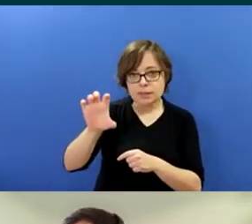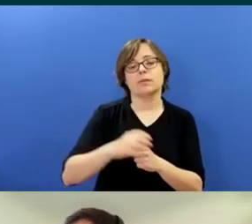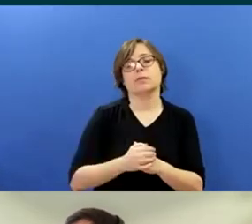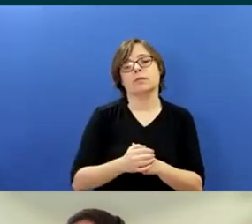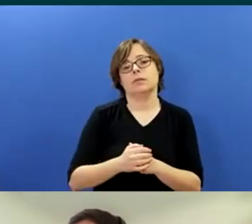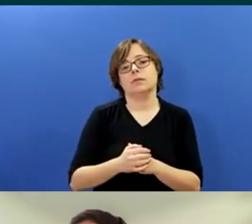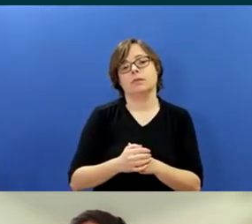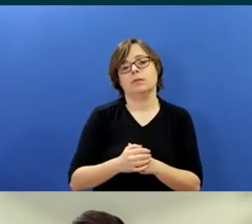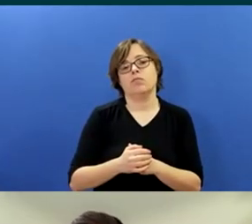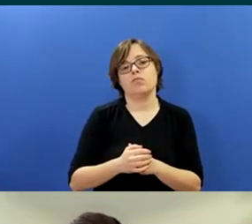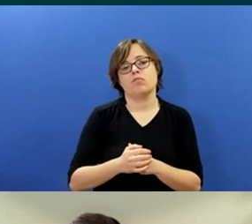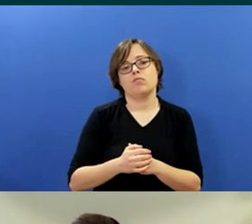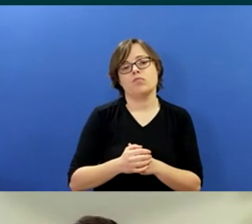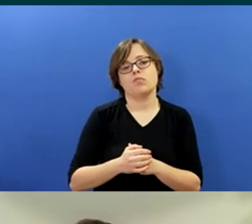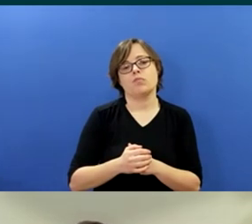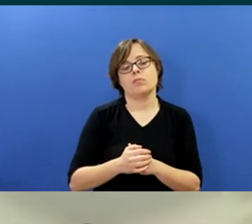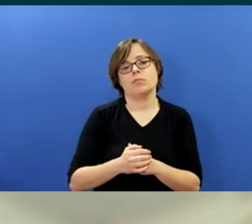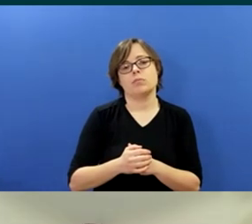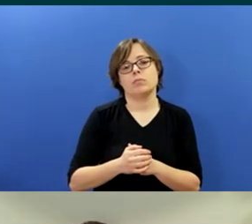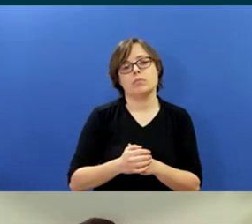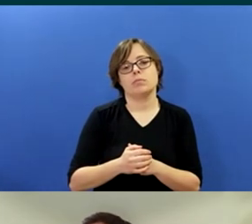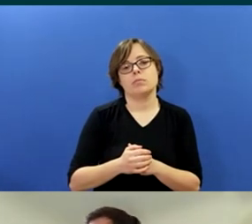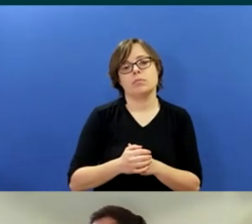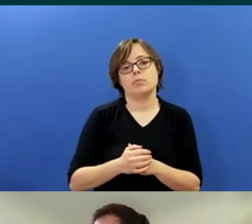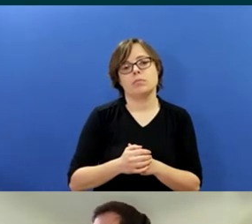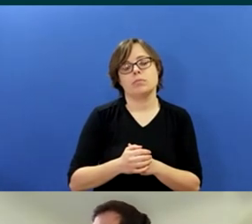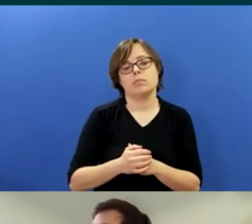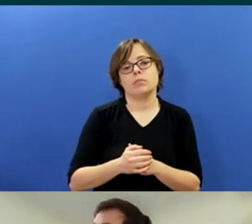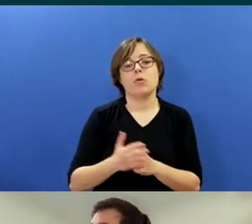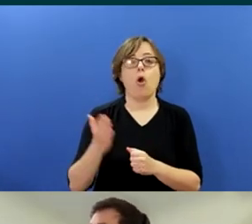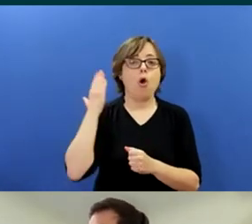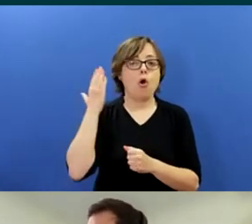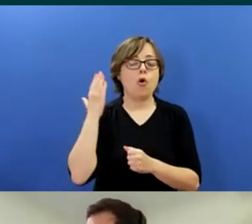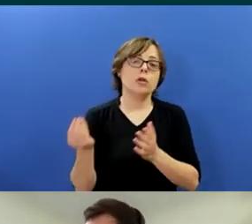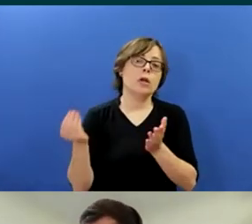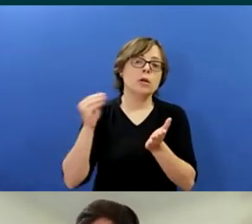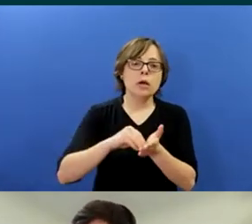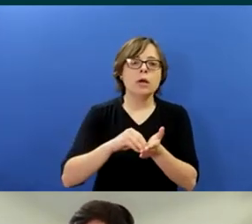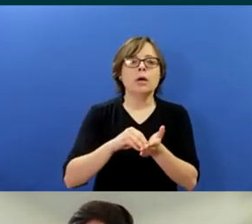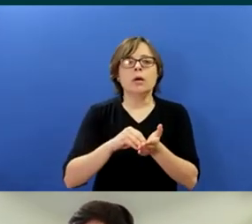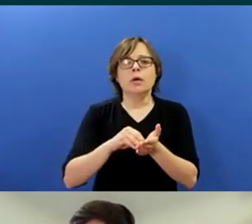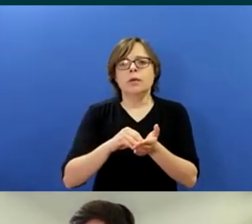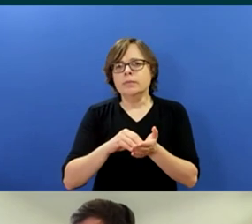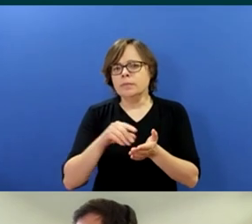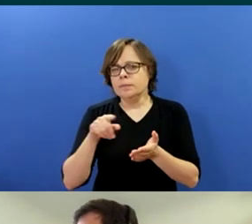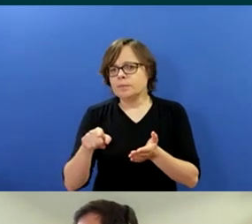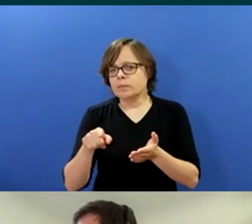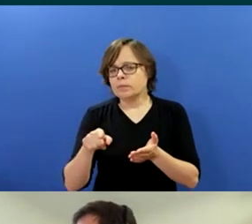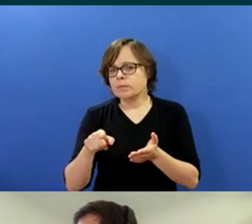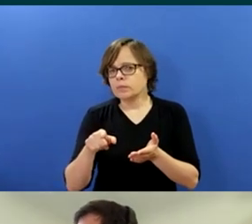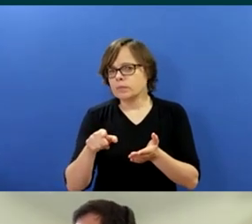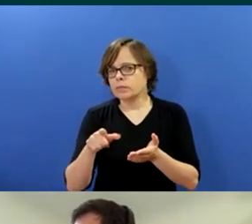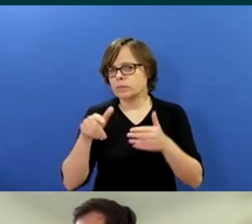We recently have added a module that shows the participation processes on the city's